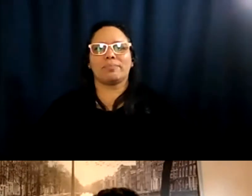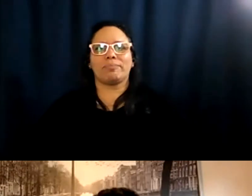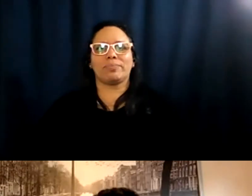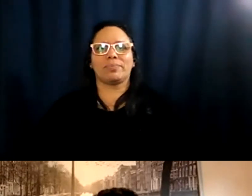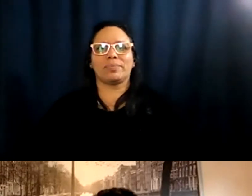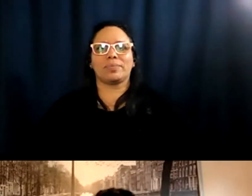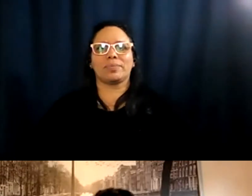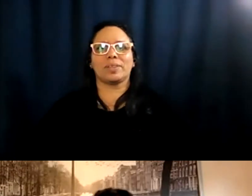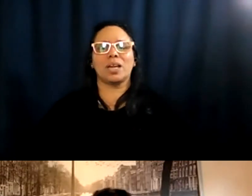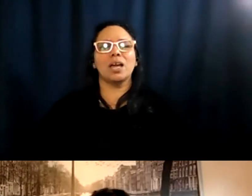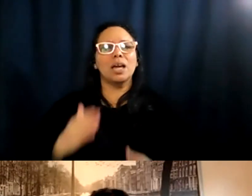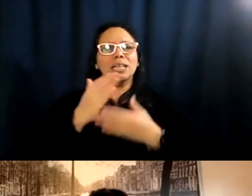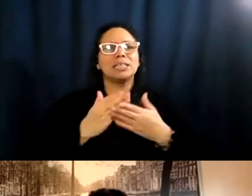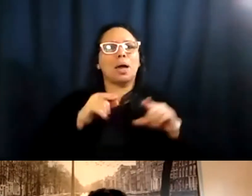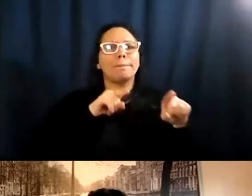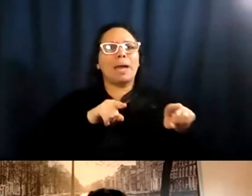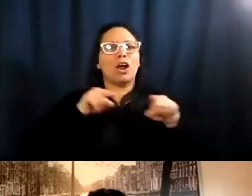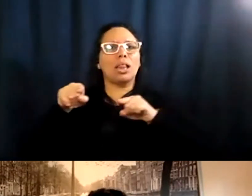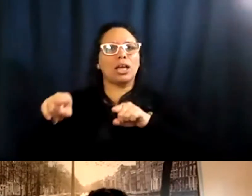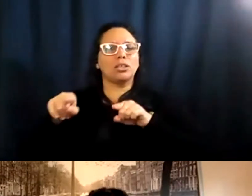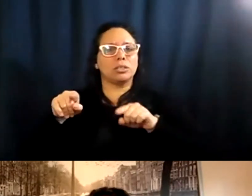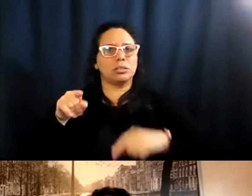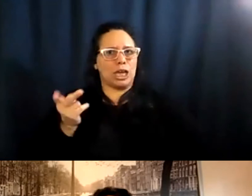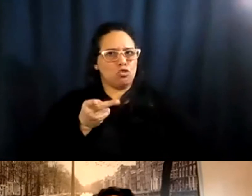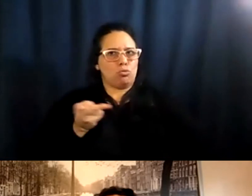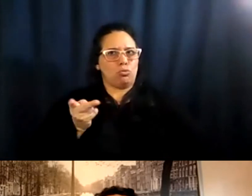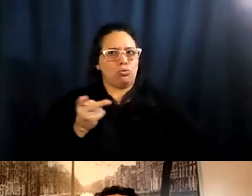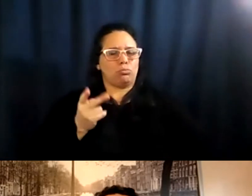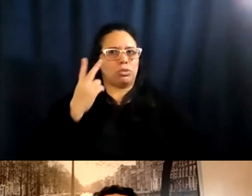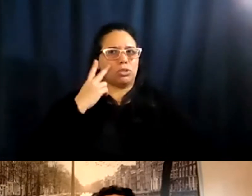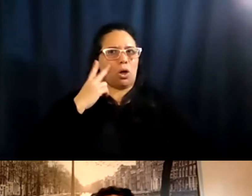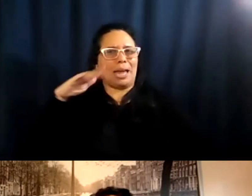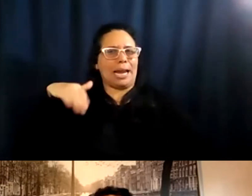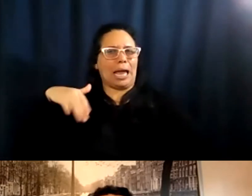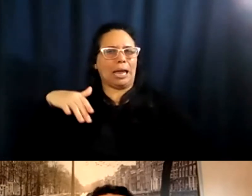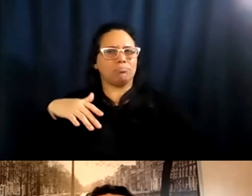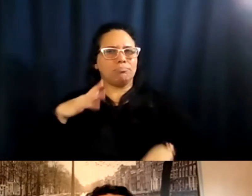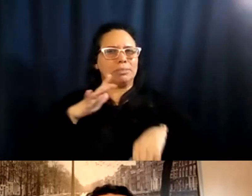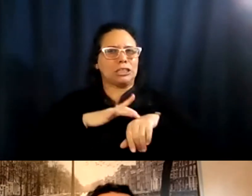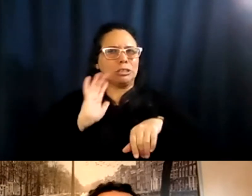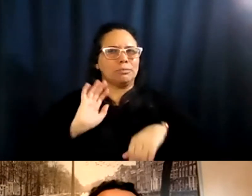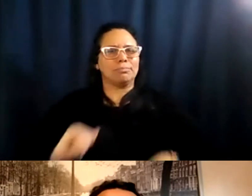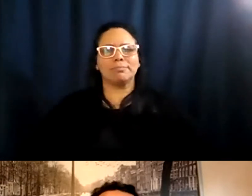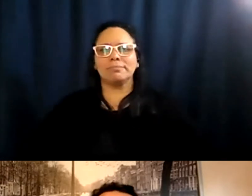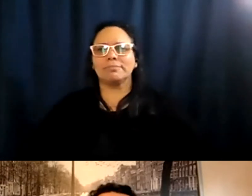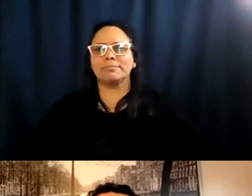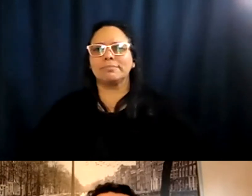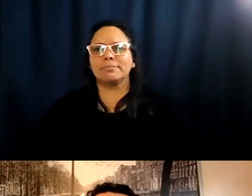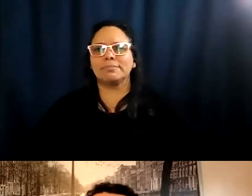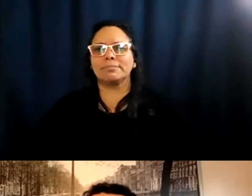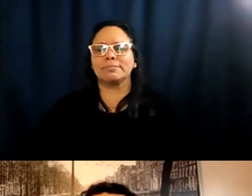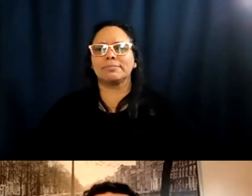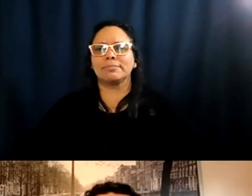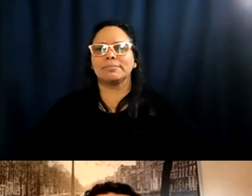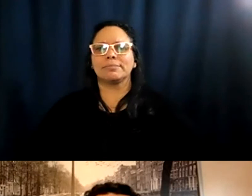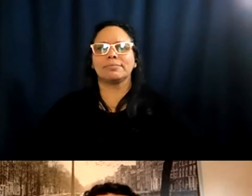What were some parallels that y'all saw that weren't necessarily touched on? Sorry if I slipped that on. I